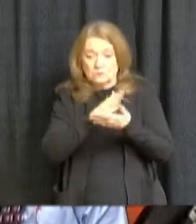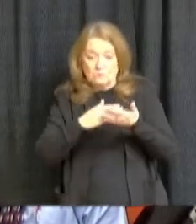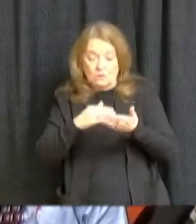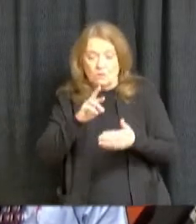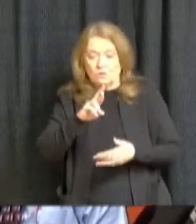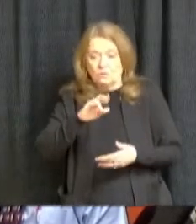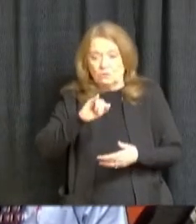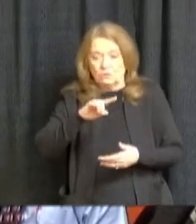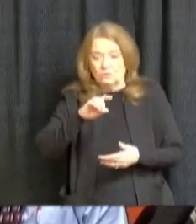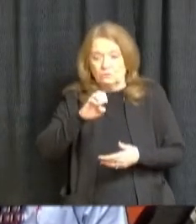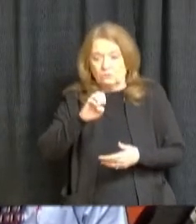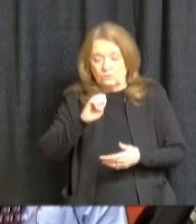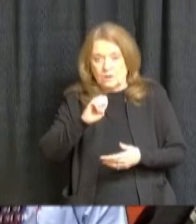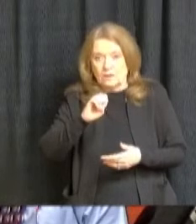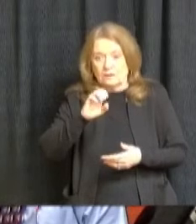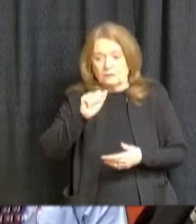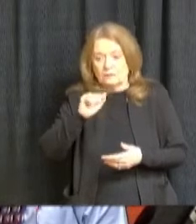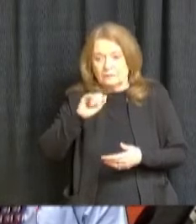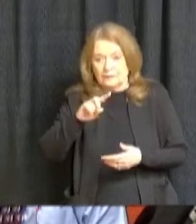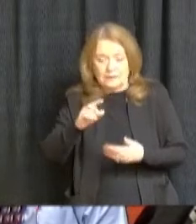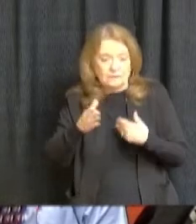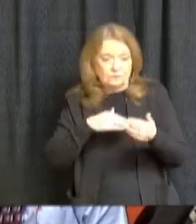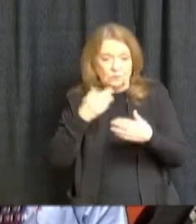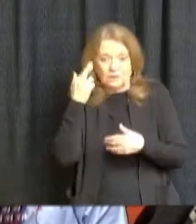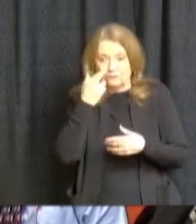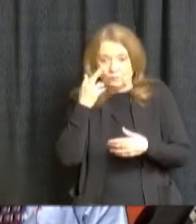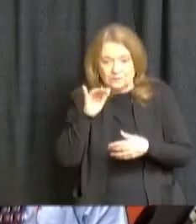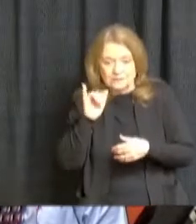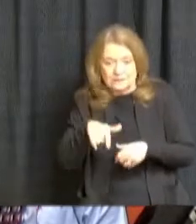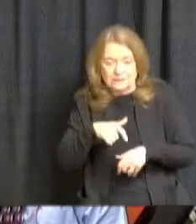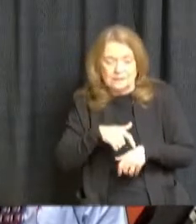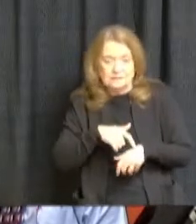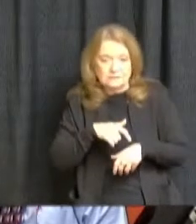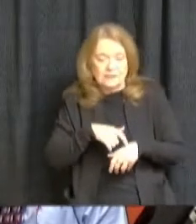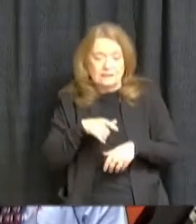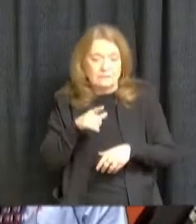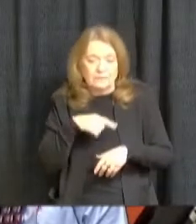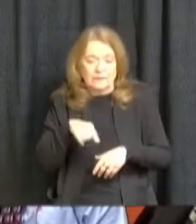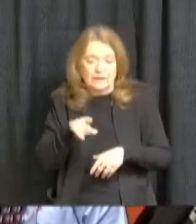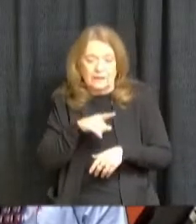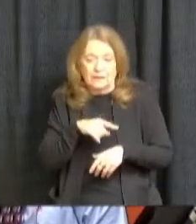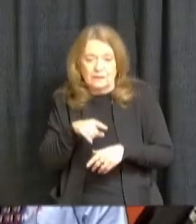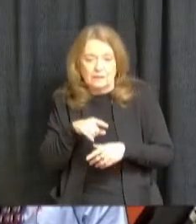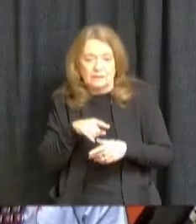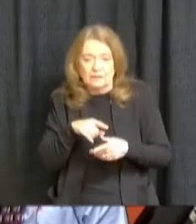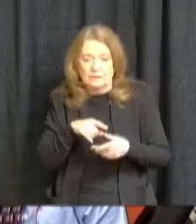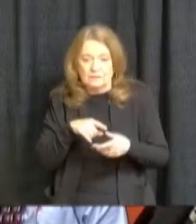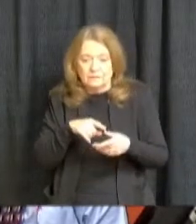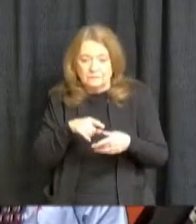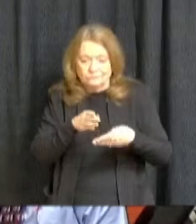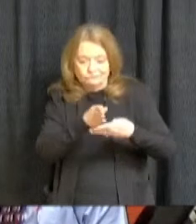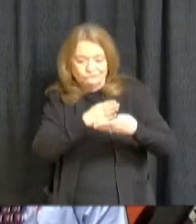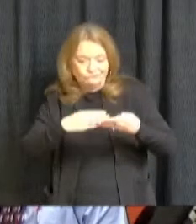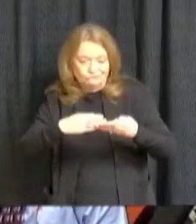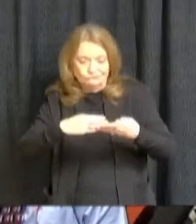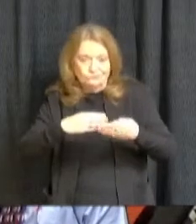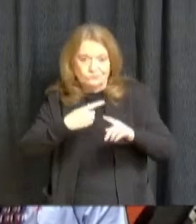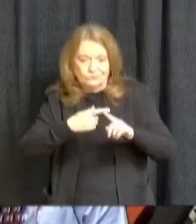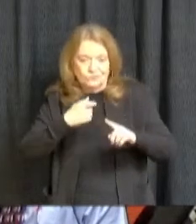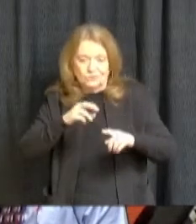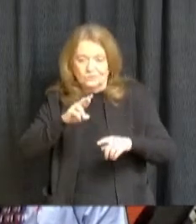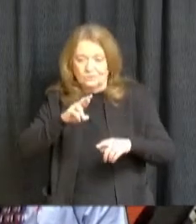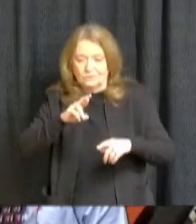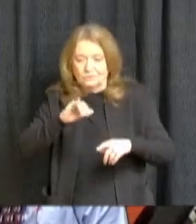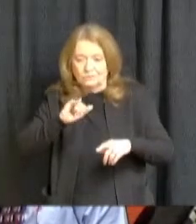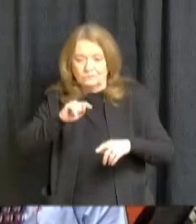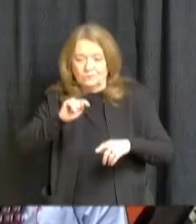Aid. For whatever reason at the time, they cut that from Rite Aid,